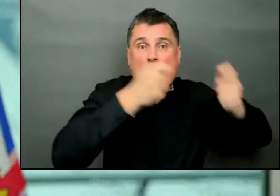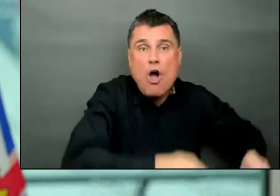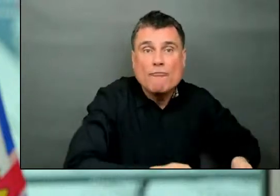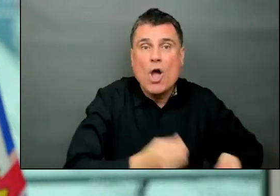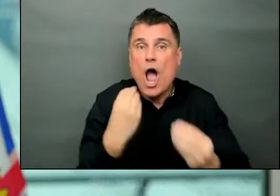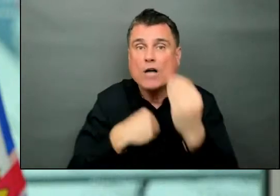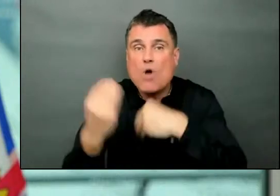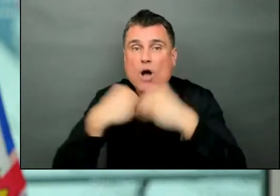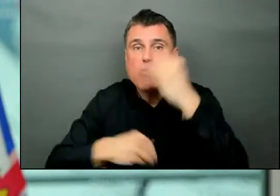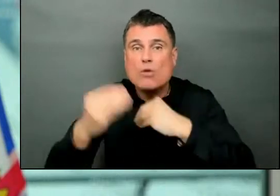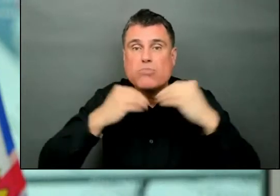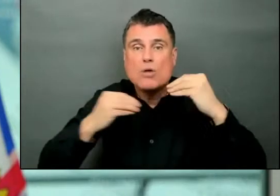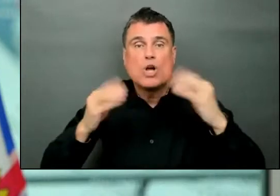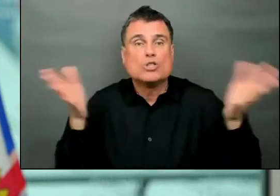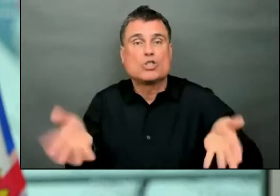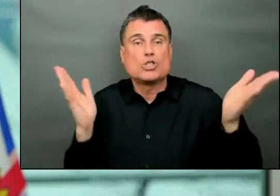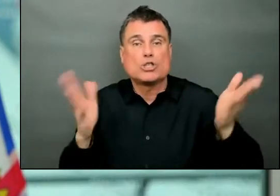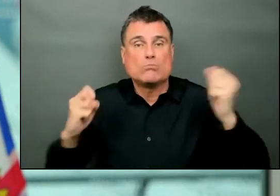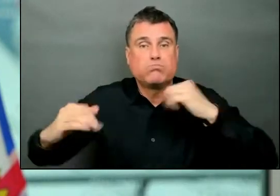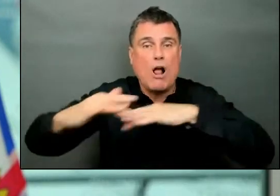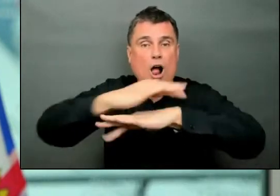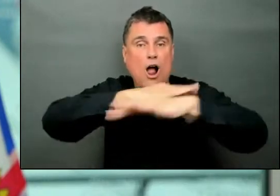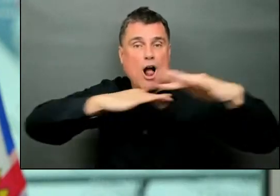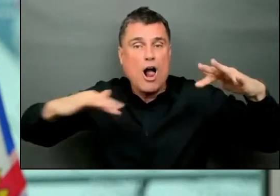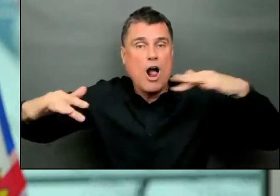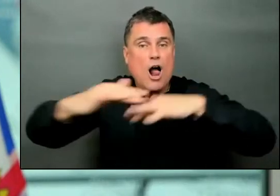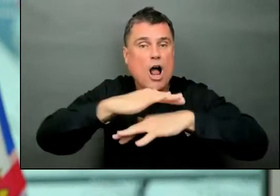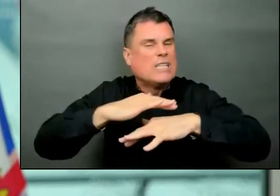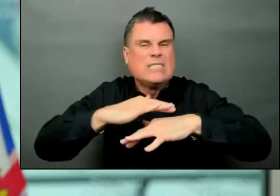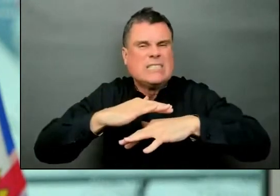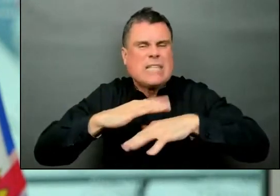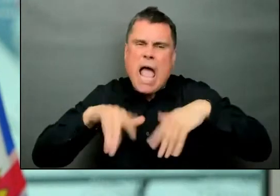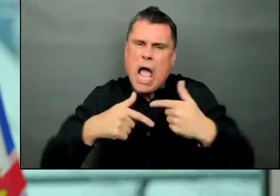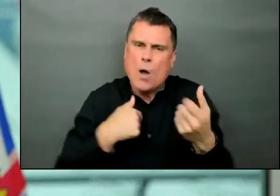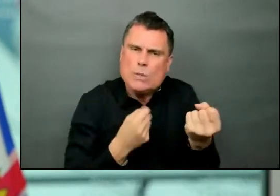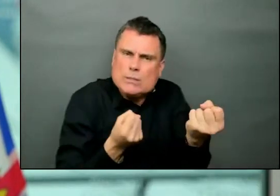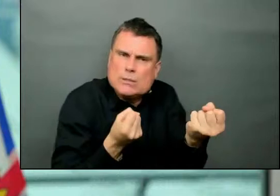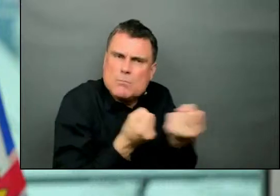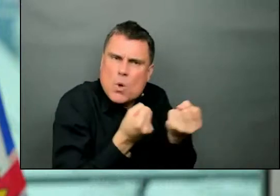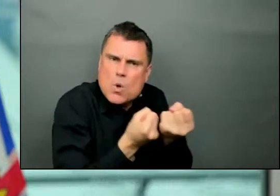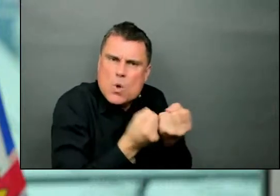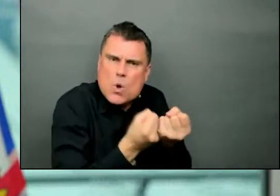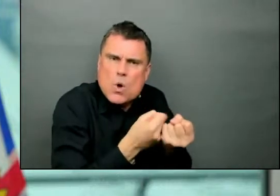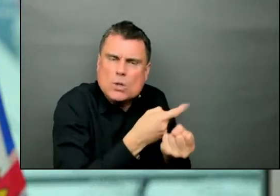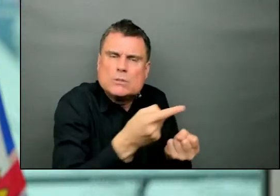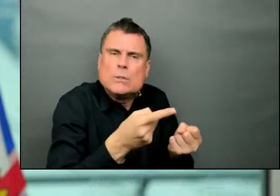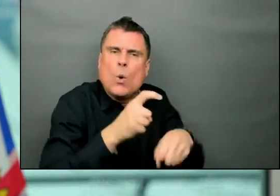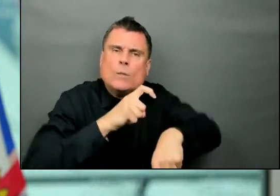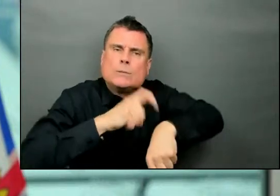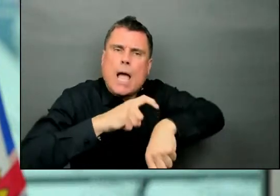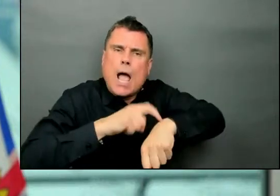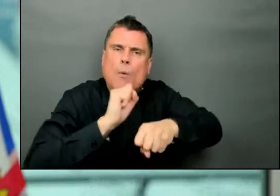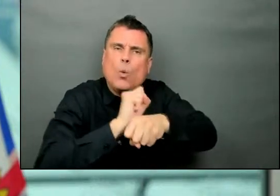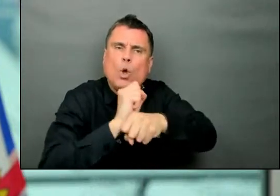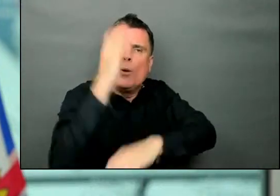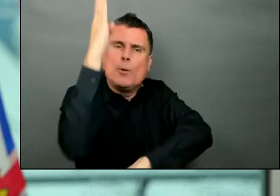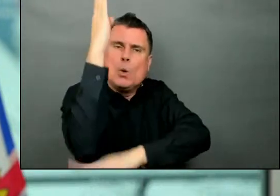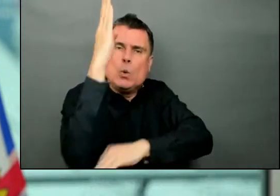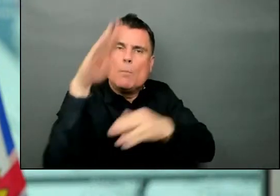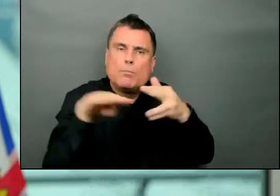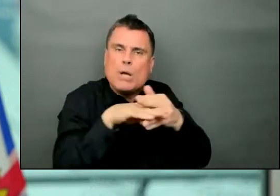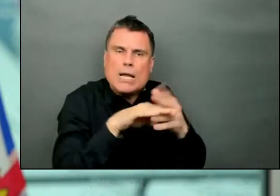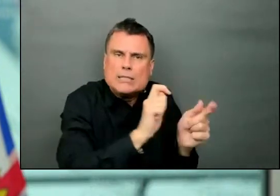but the bottom line really is it's about connections between people that are done